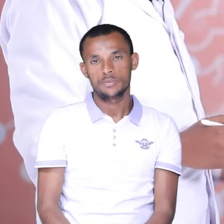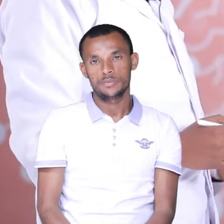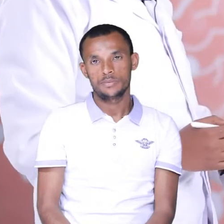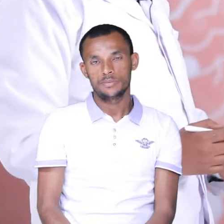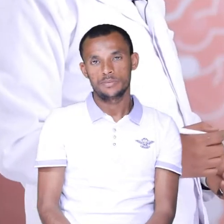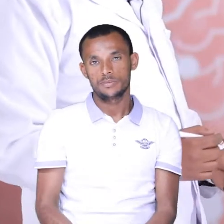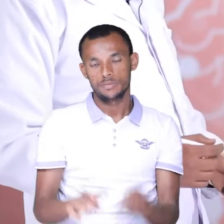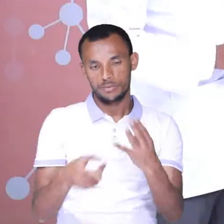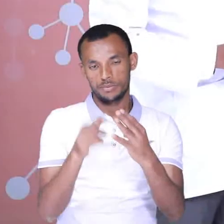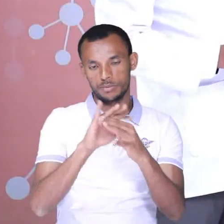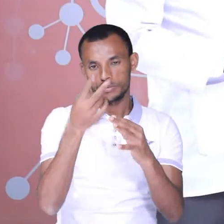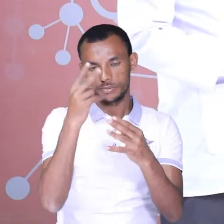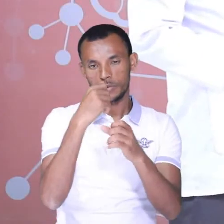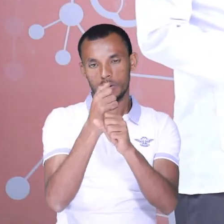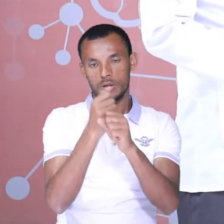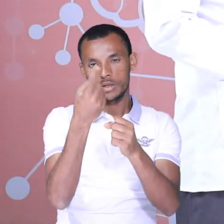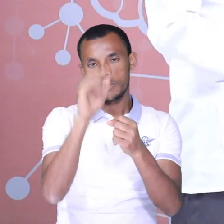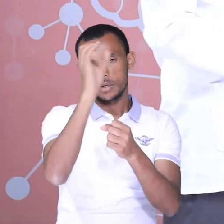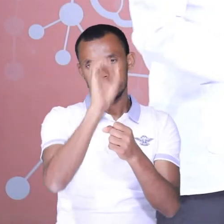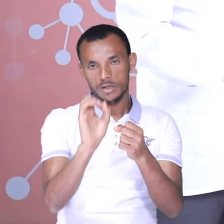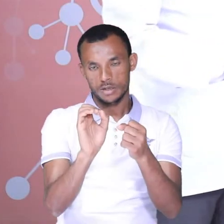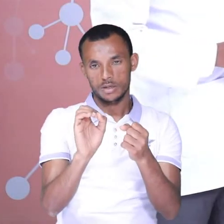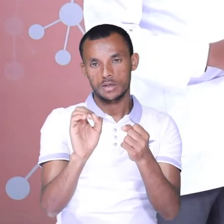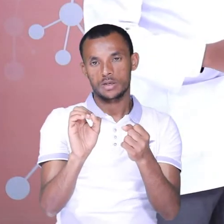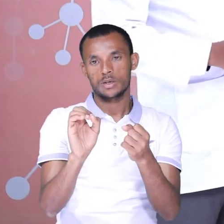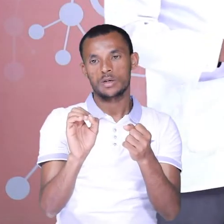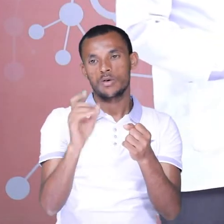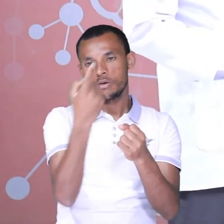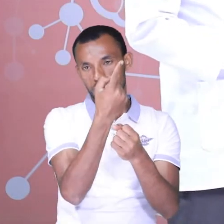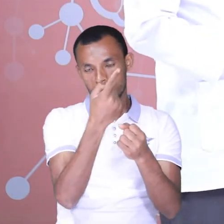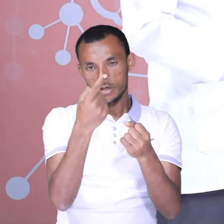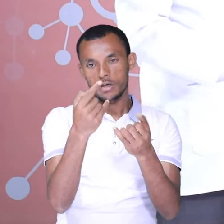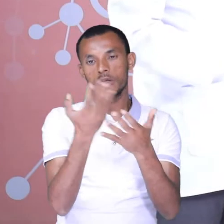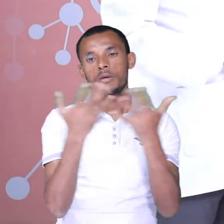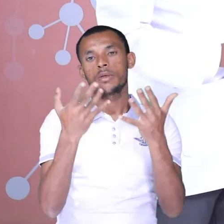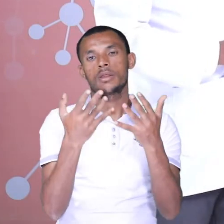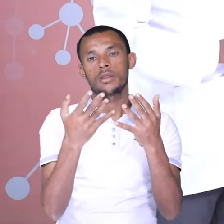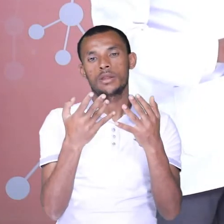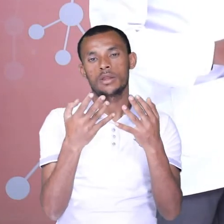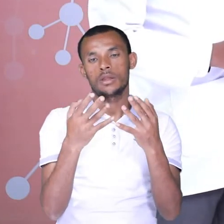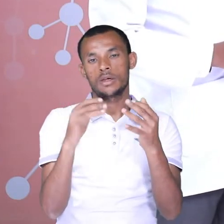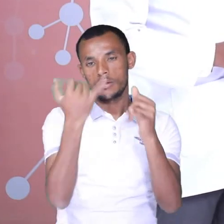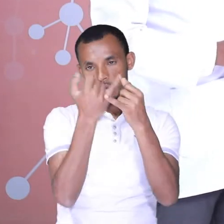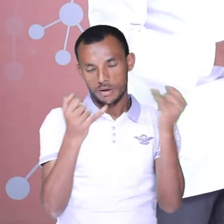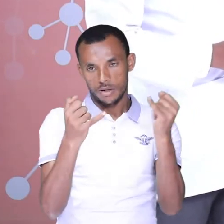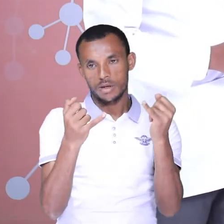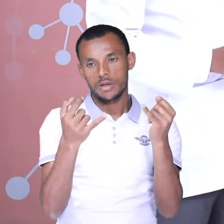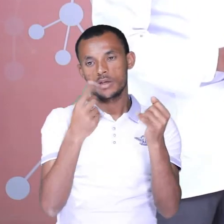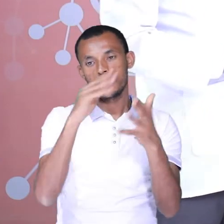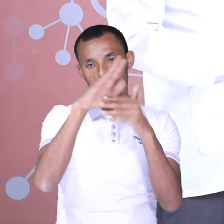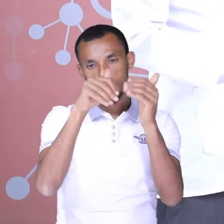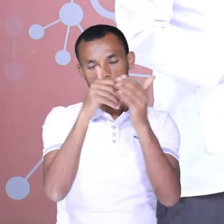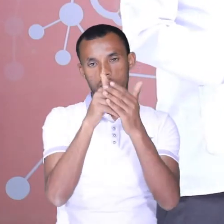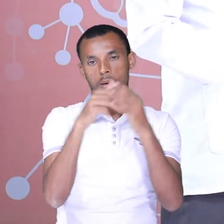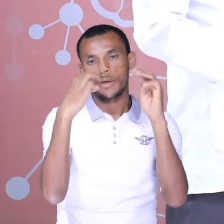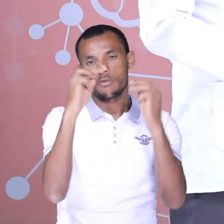Then 4, calculate the percentage composition of each element in the compound by dividing the total mass of each element